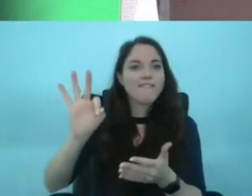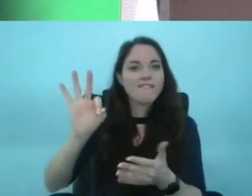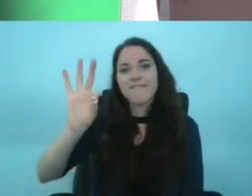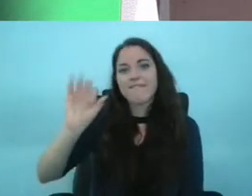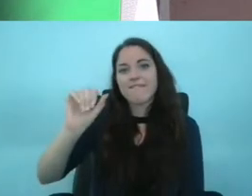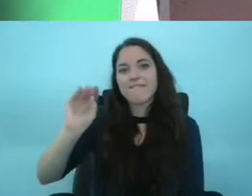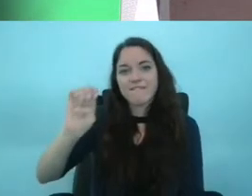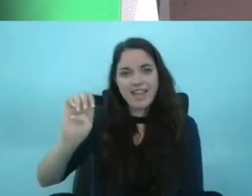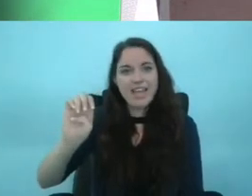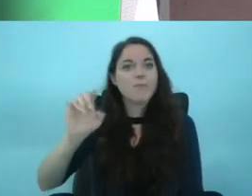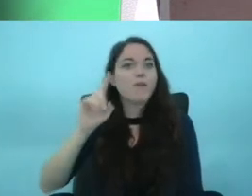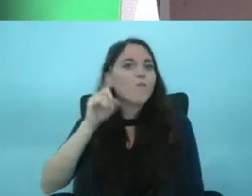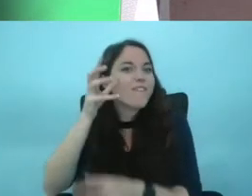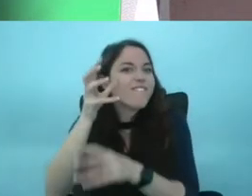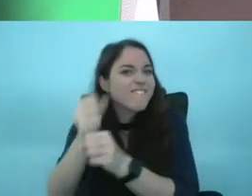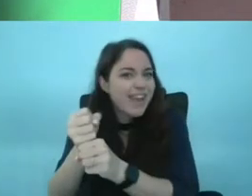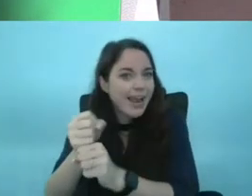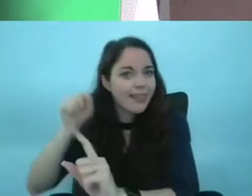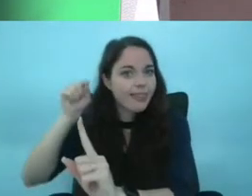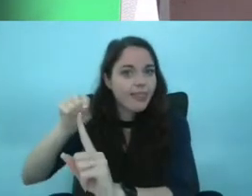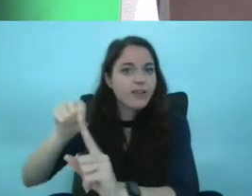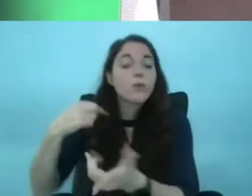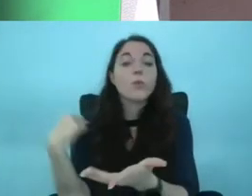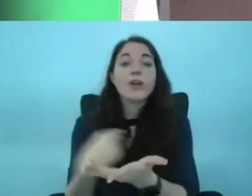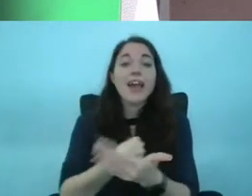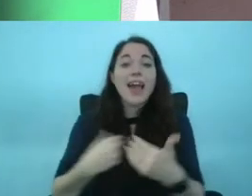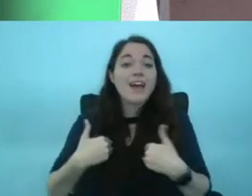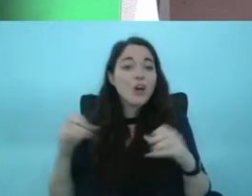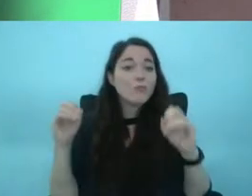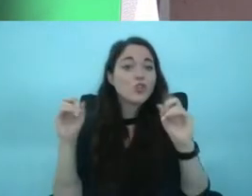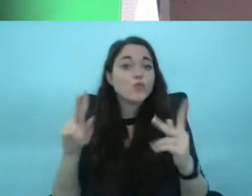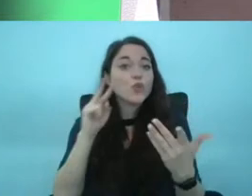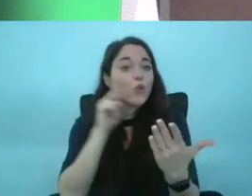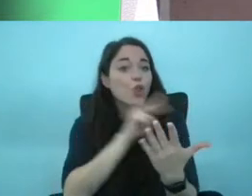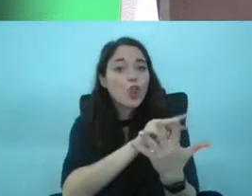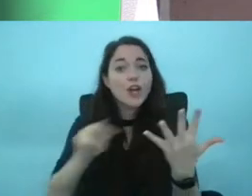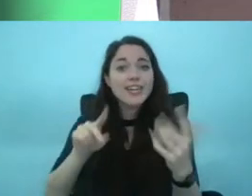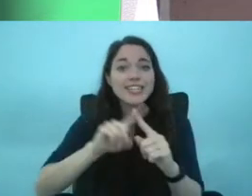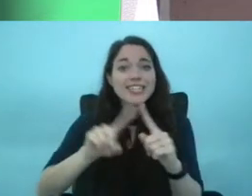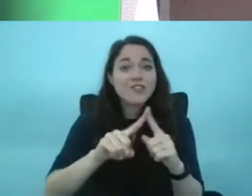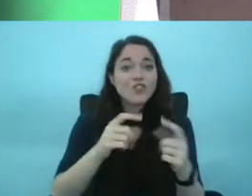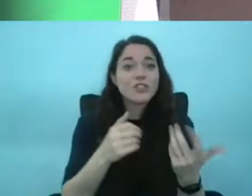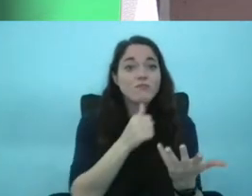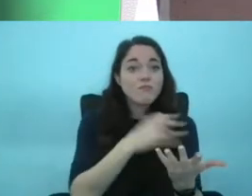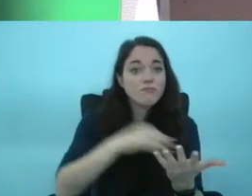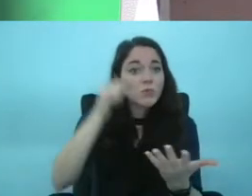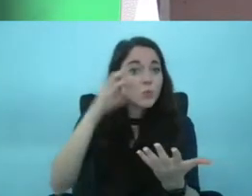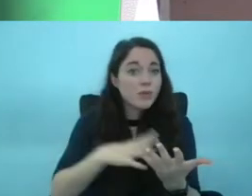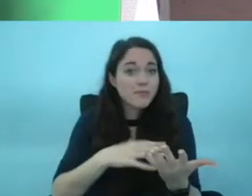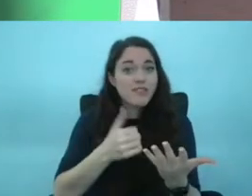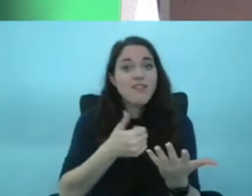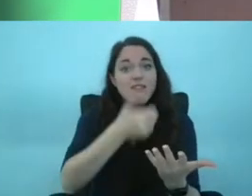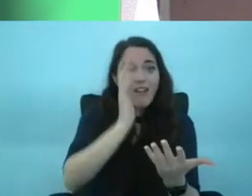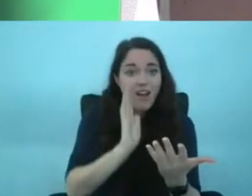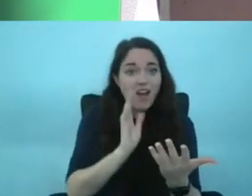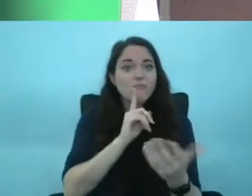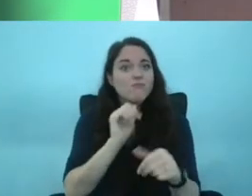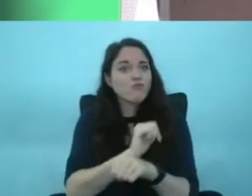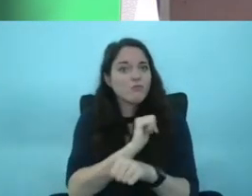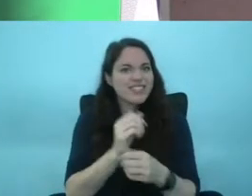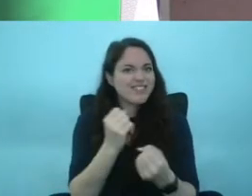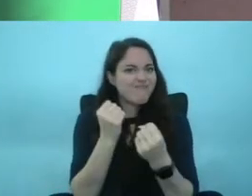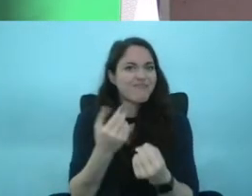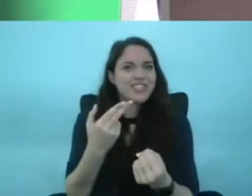and examples to look at the actions of some of those heroes and heroes of faith. Some are mentioned in Hebrews